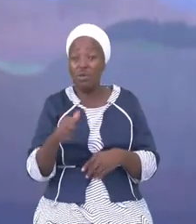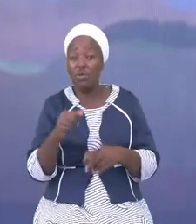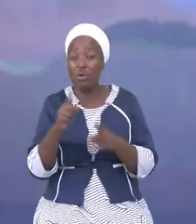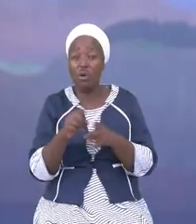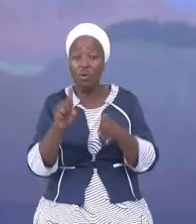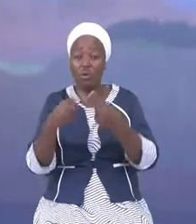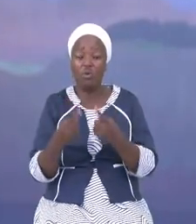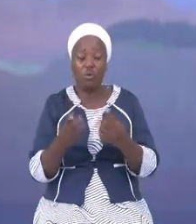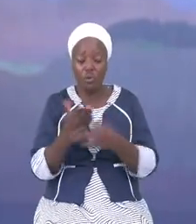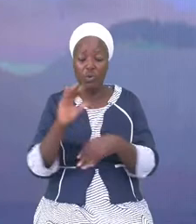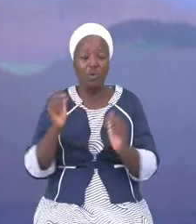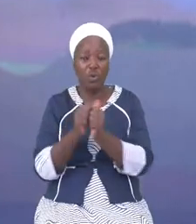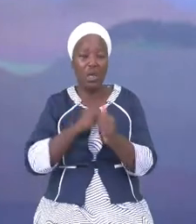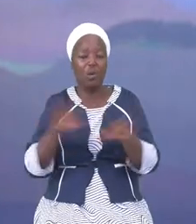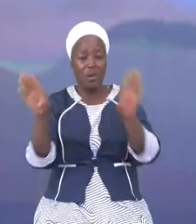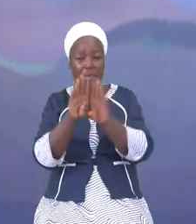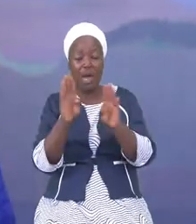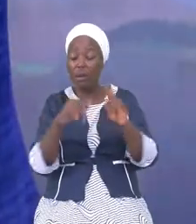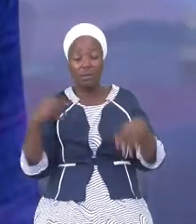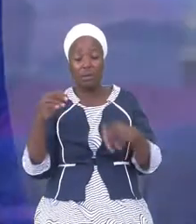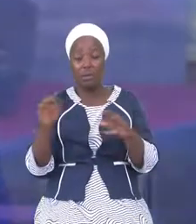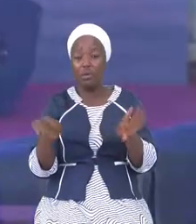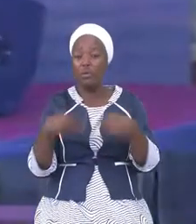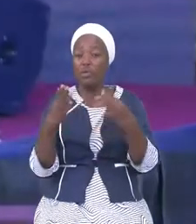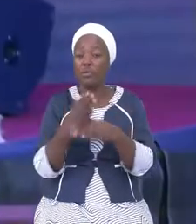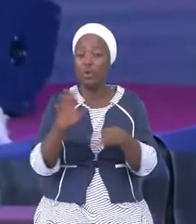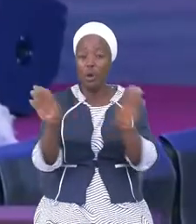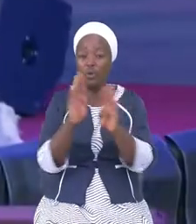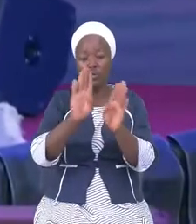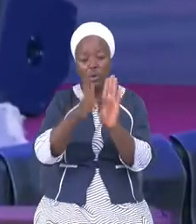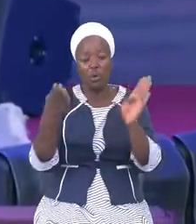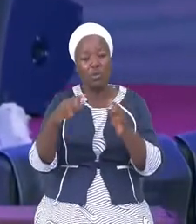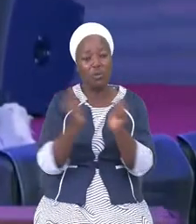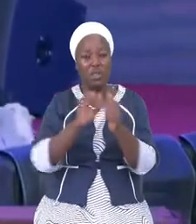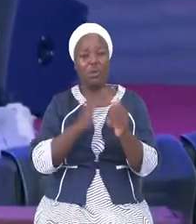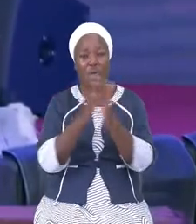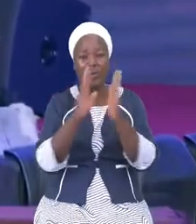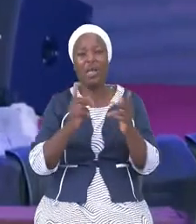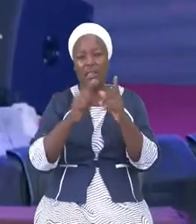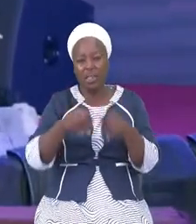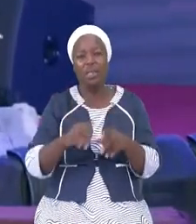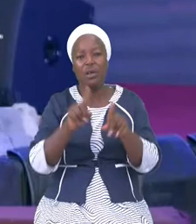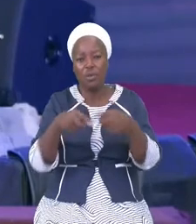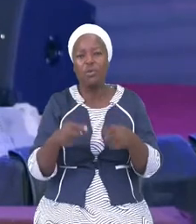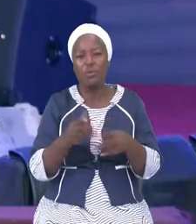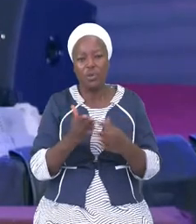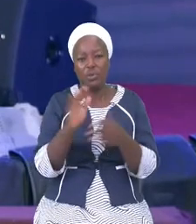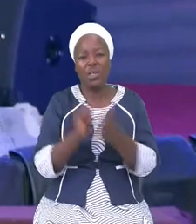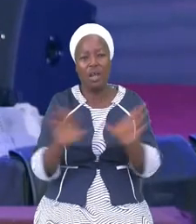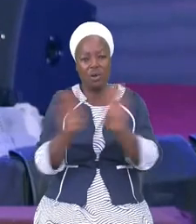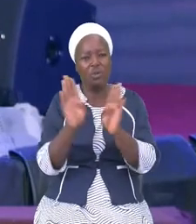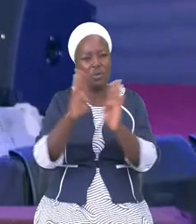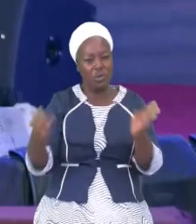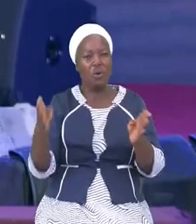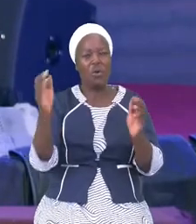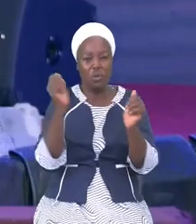through closed doors. We cannot go through all the places they said, you know, real security. We